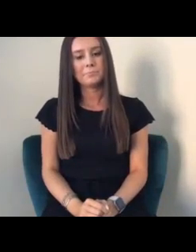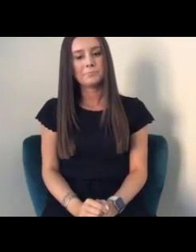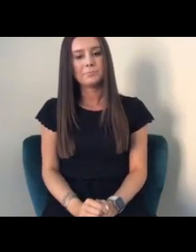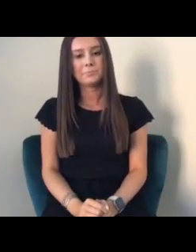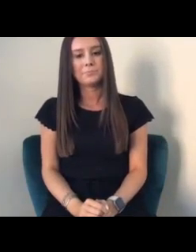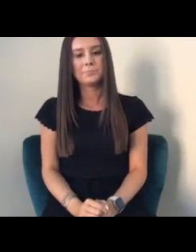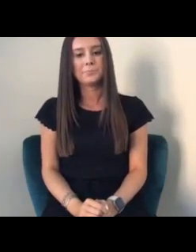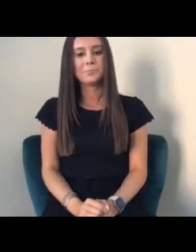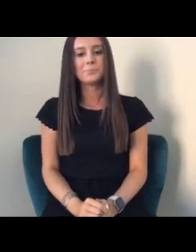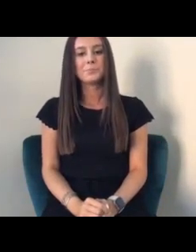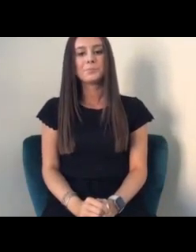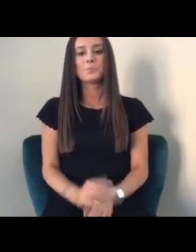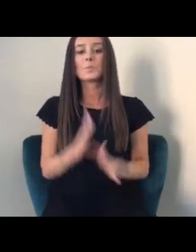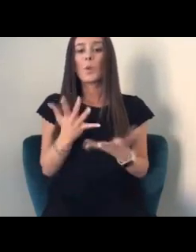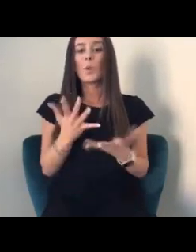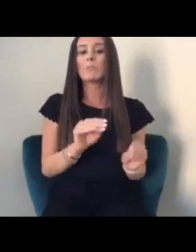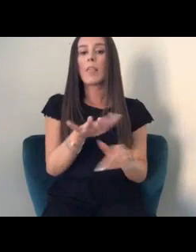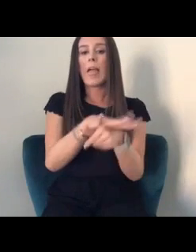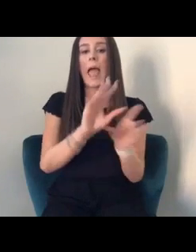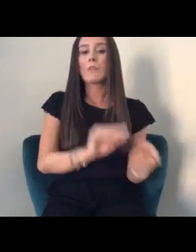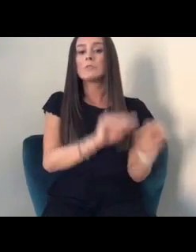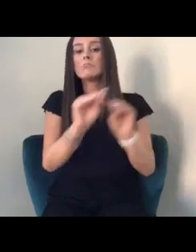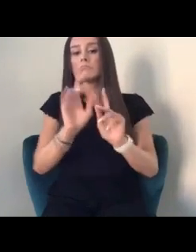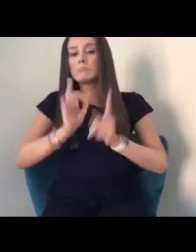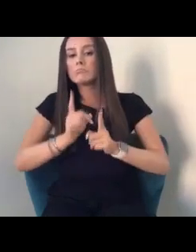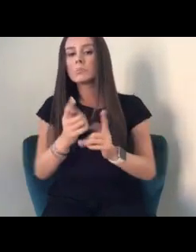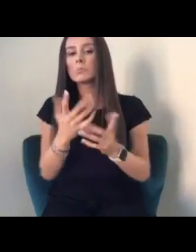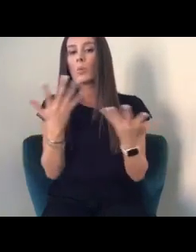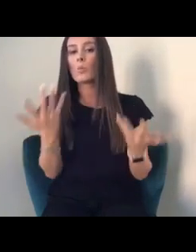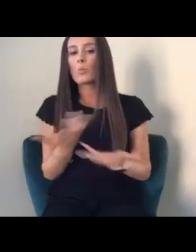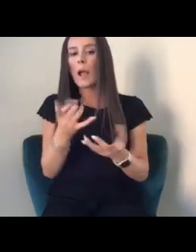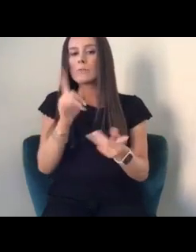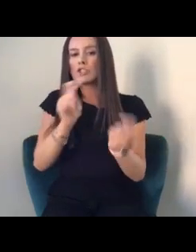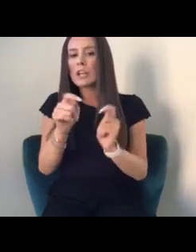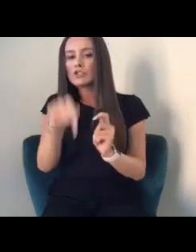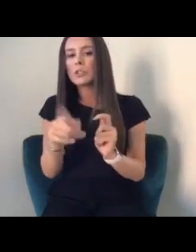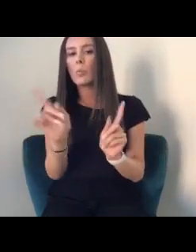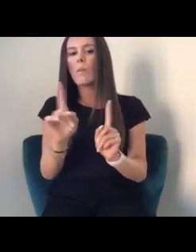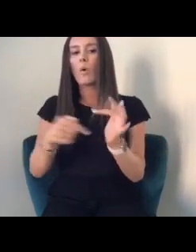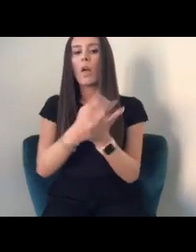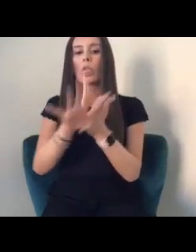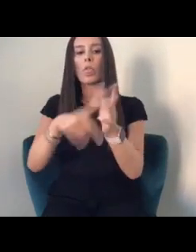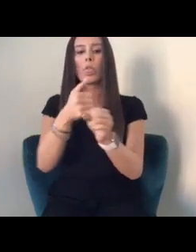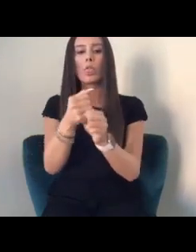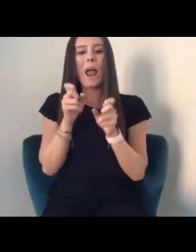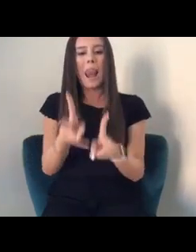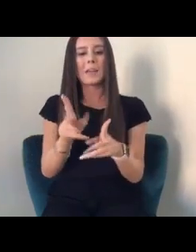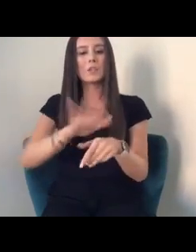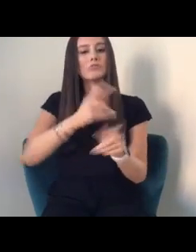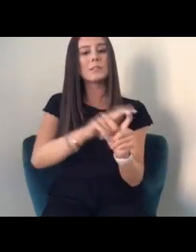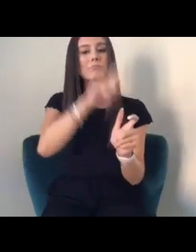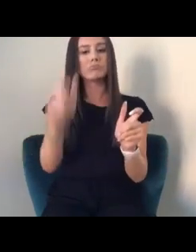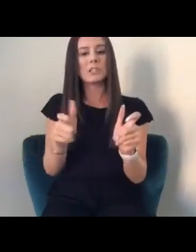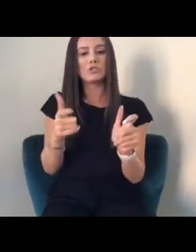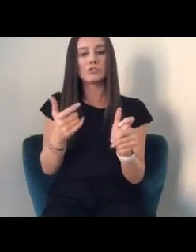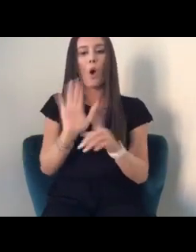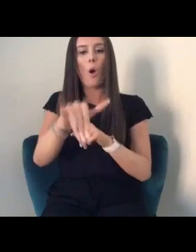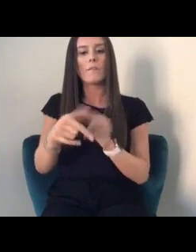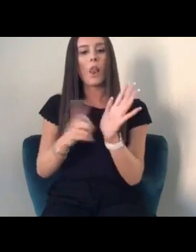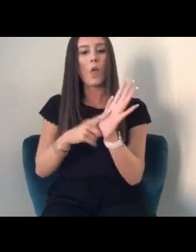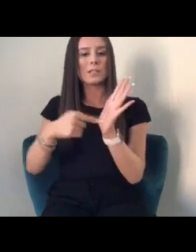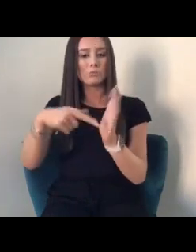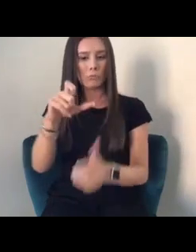So now we'll take a particular focus on the refinements made at the Thong Lane Green Bridge over Lower Thames Crossing.